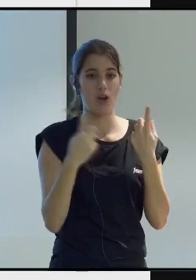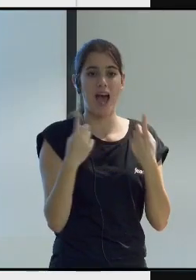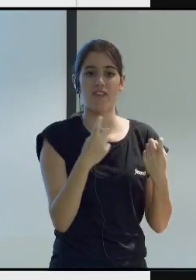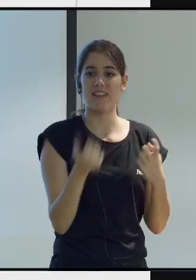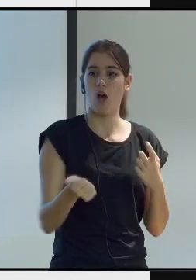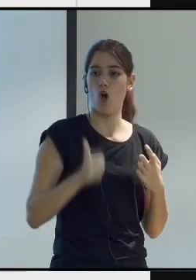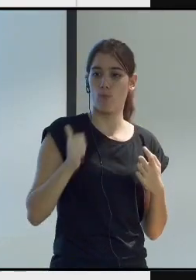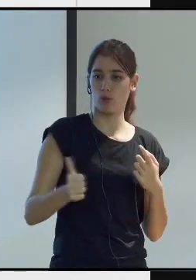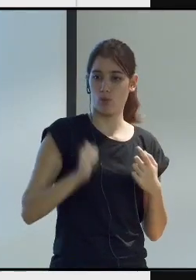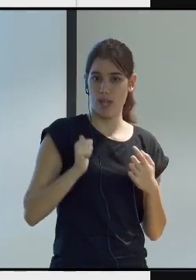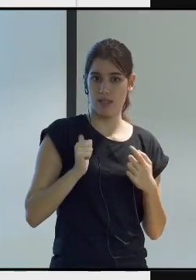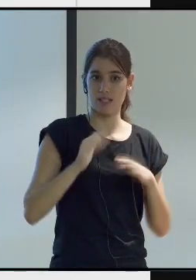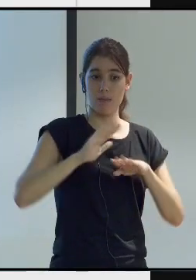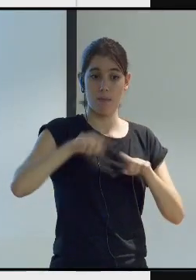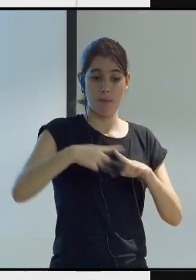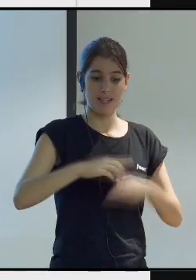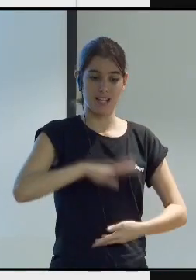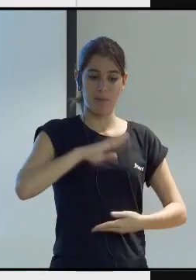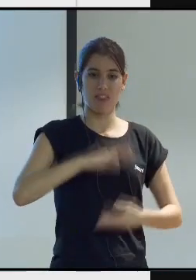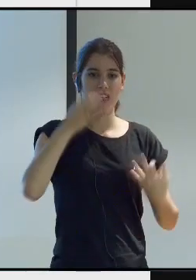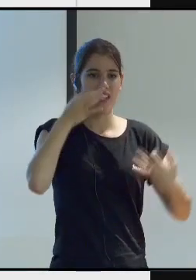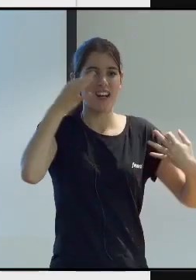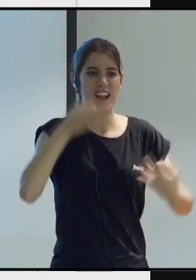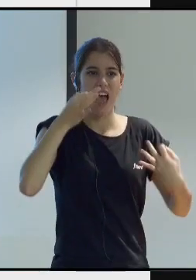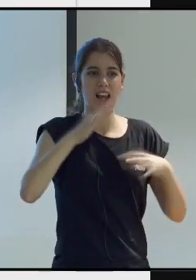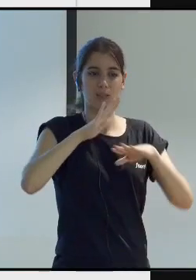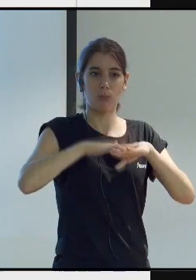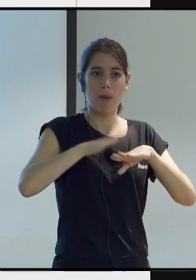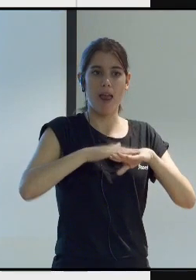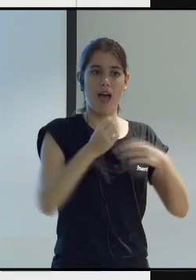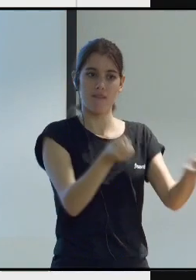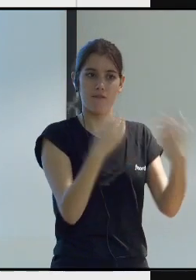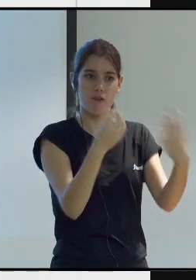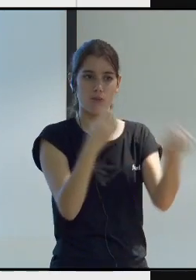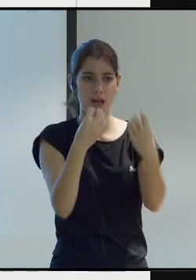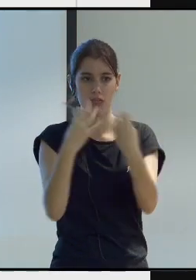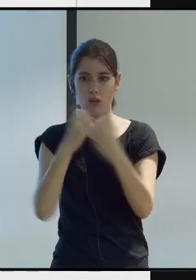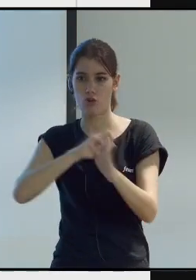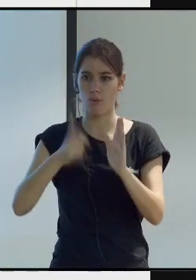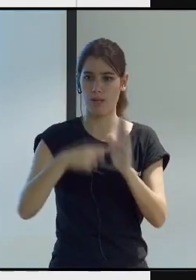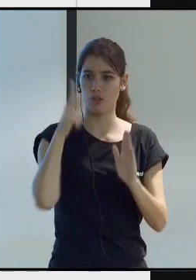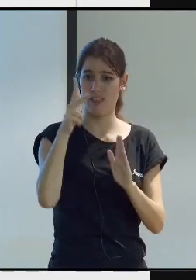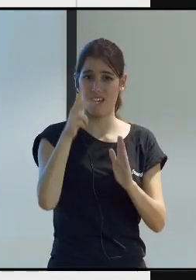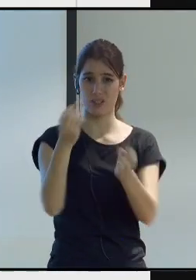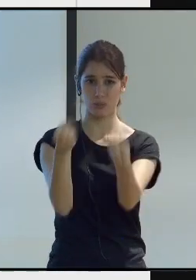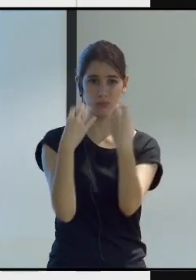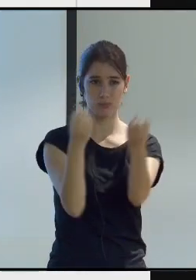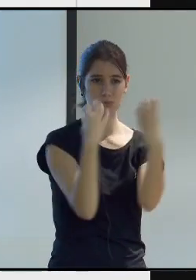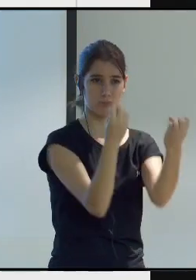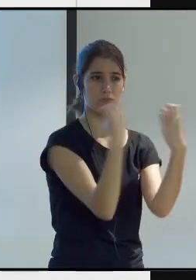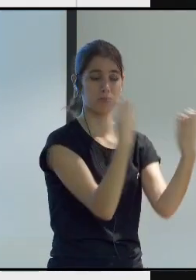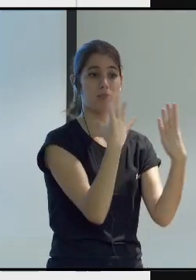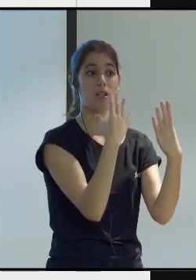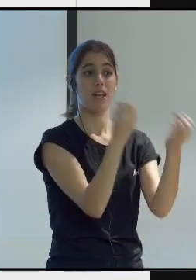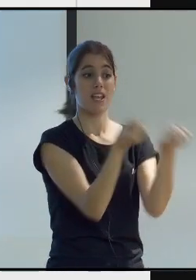real capacity to be well informed about our rights, but also to be informed about what services exist and what kind